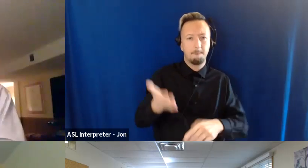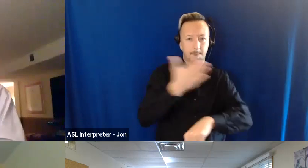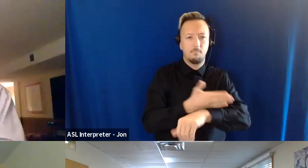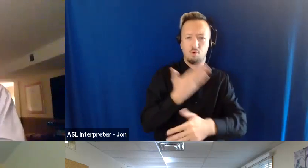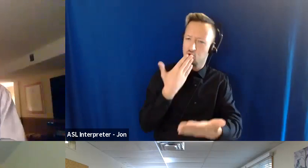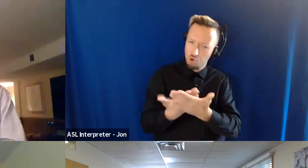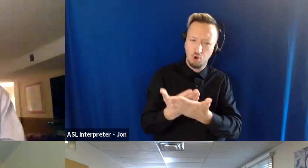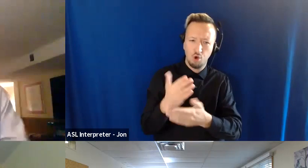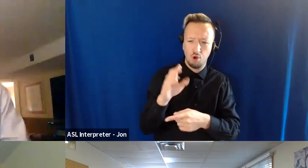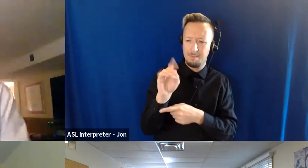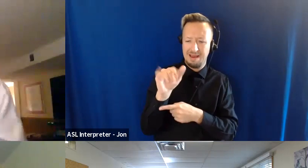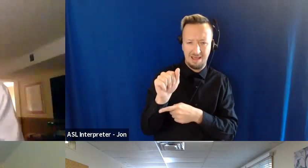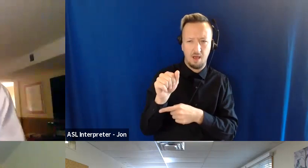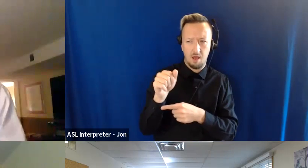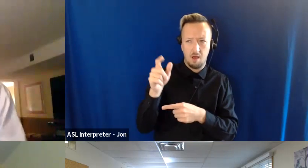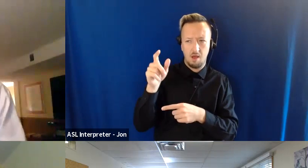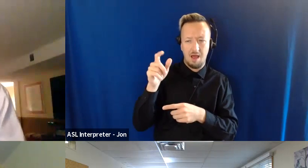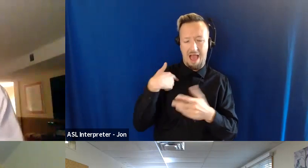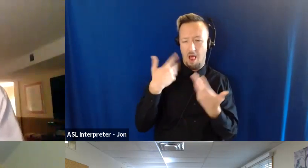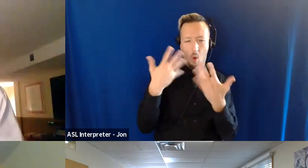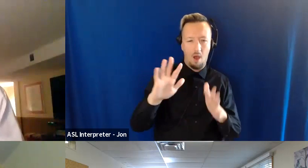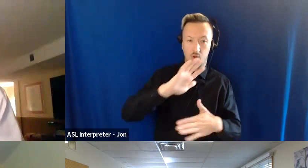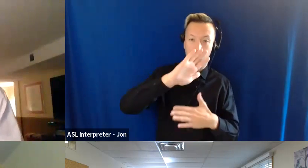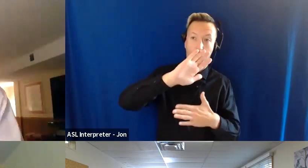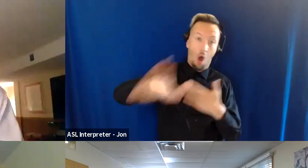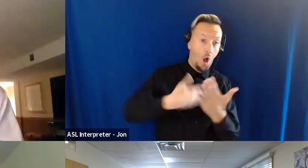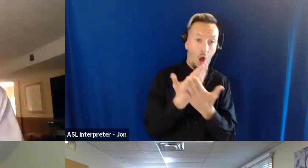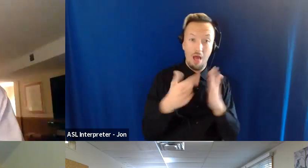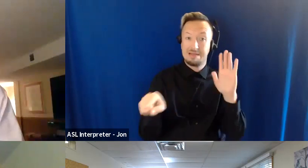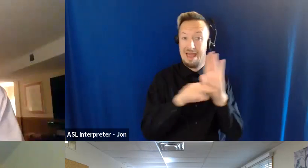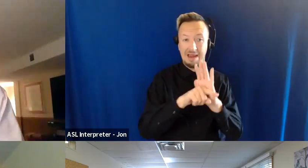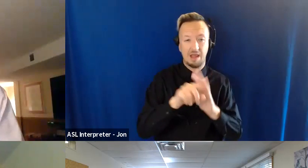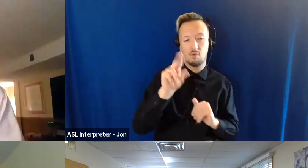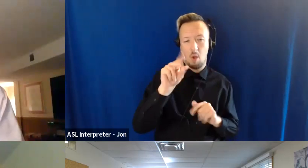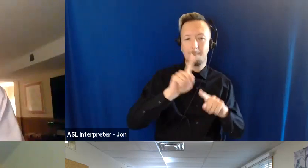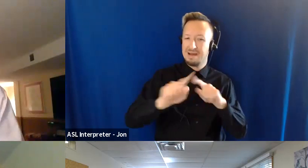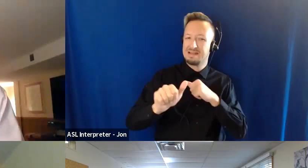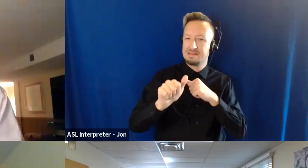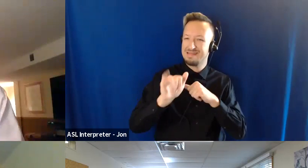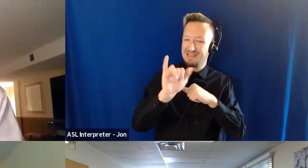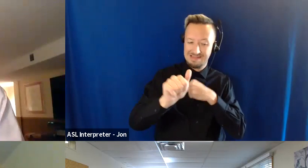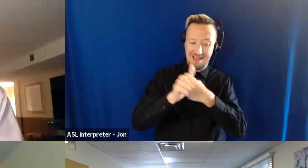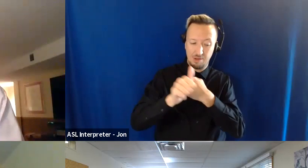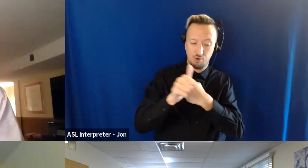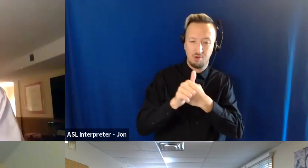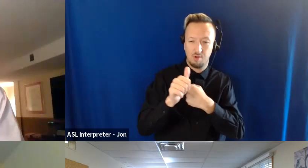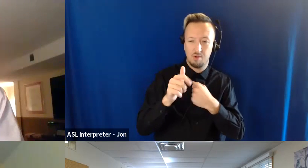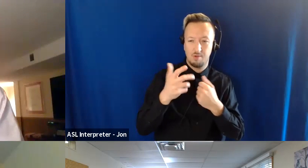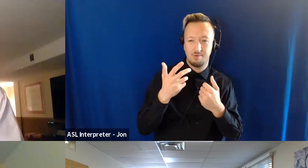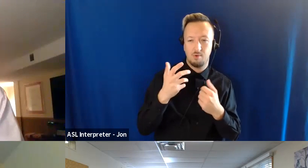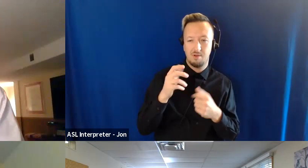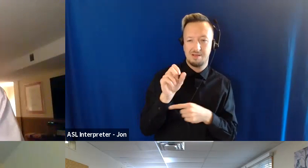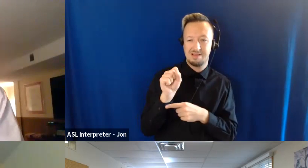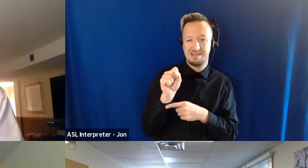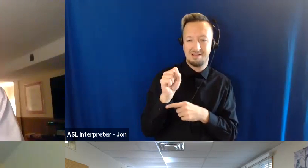solid media coverage in the past, so I don't want to cast it all as one or all as the other. There is a danger, there's a pitfall when you get into that sensational area